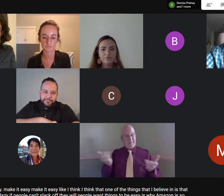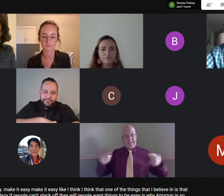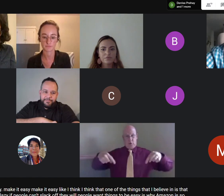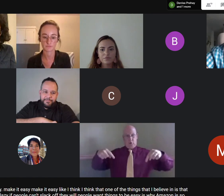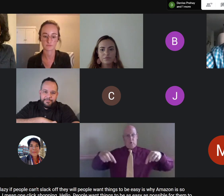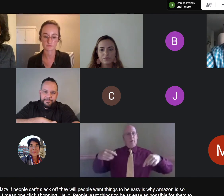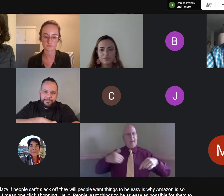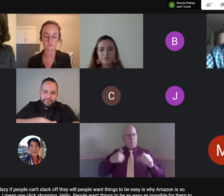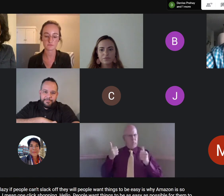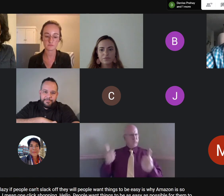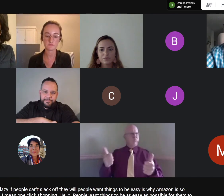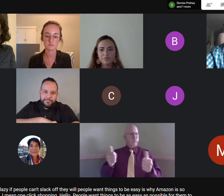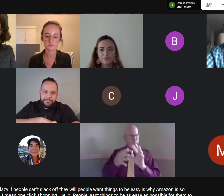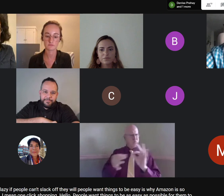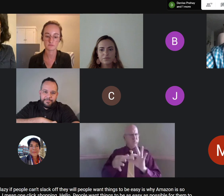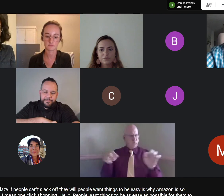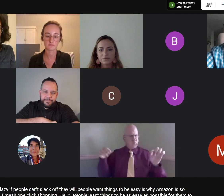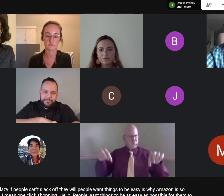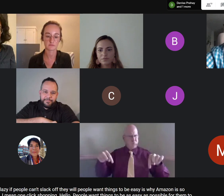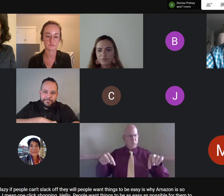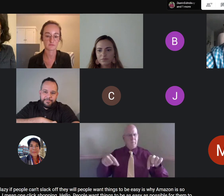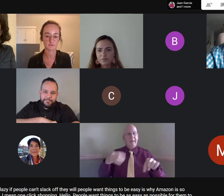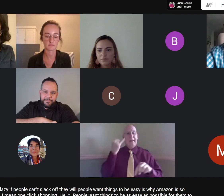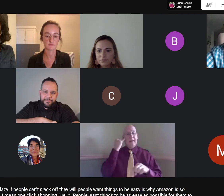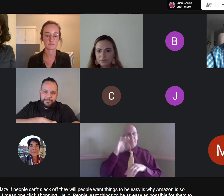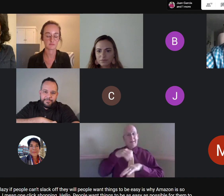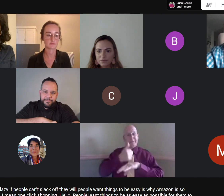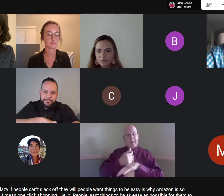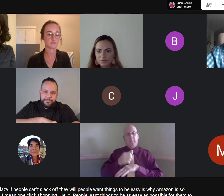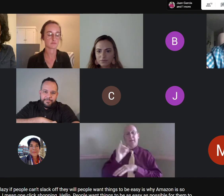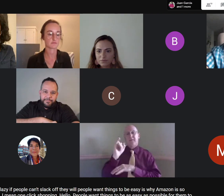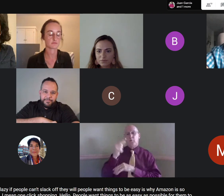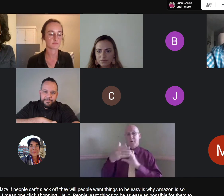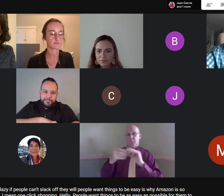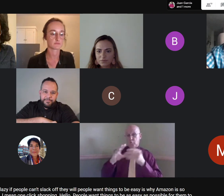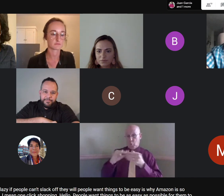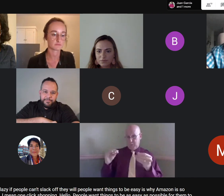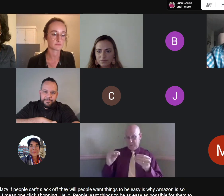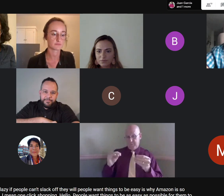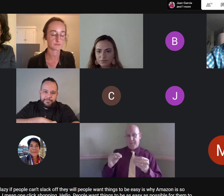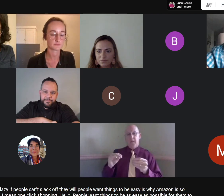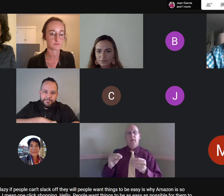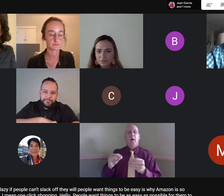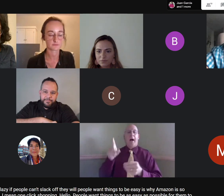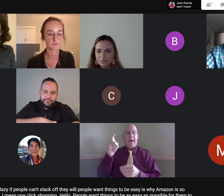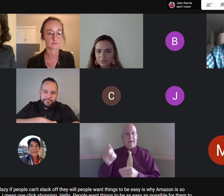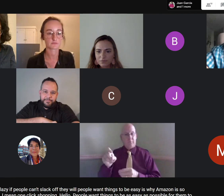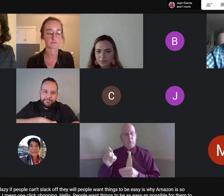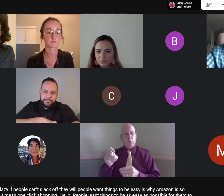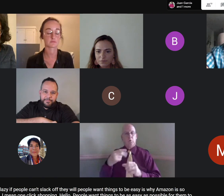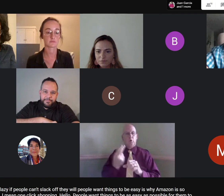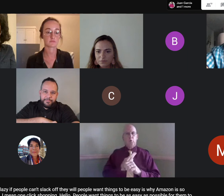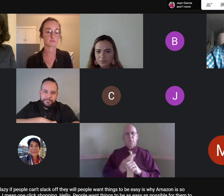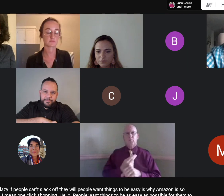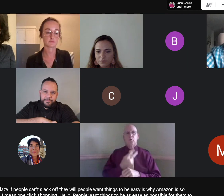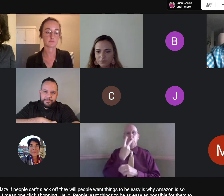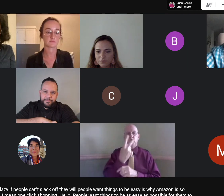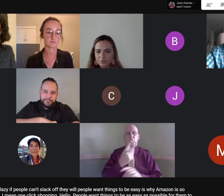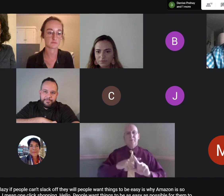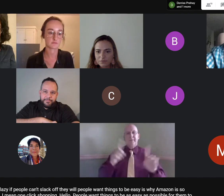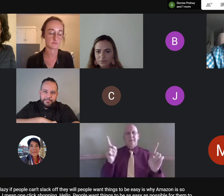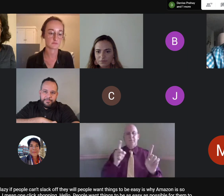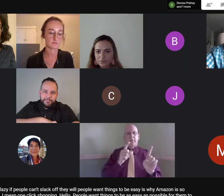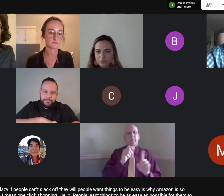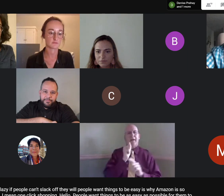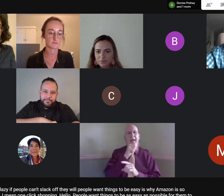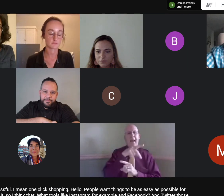Meet. If I create an Instagram story, I have to go through at least 2 different